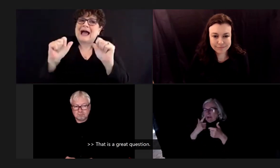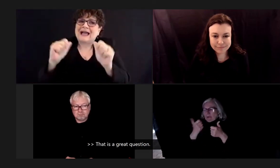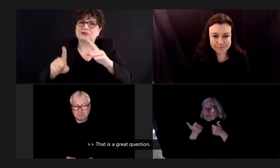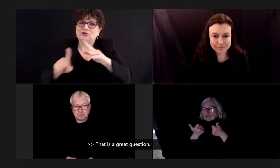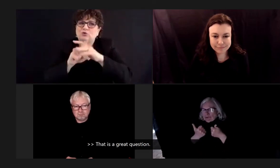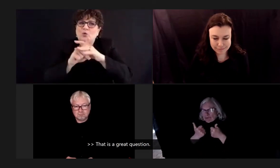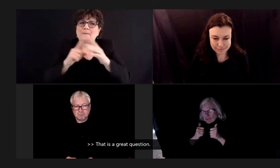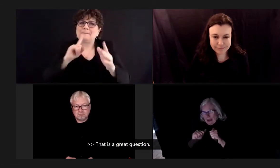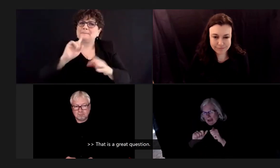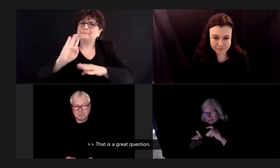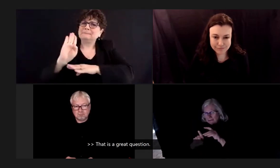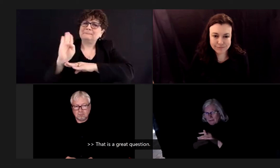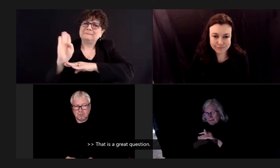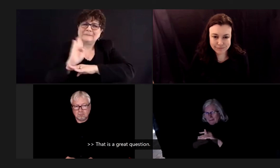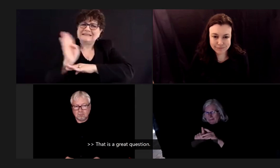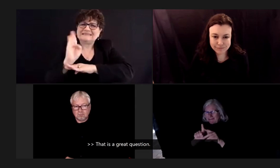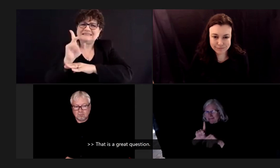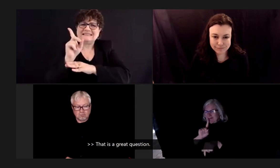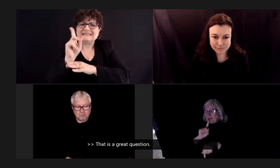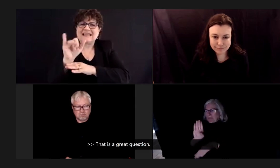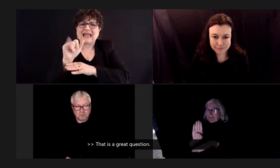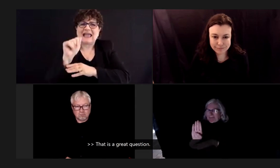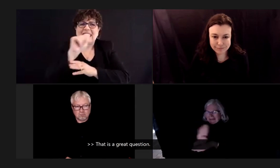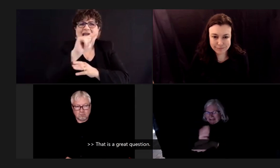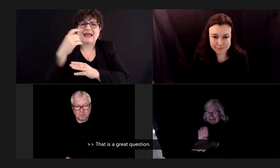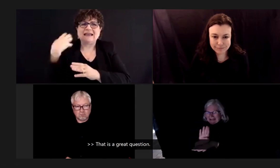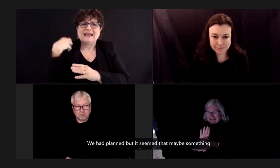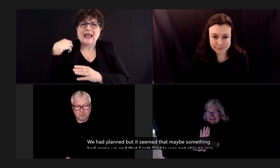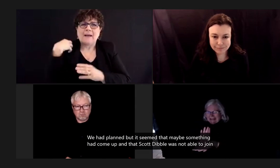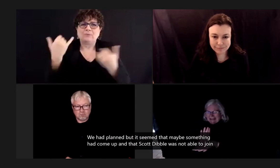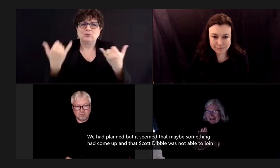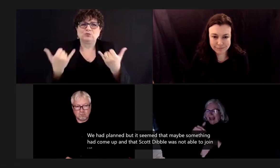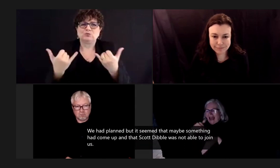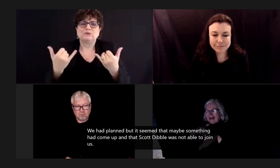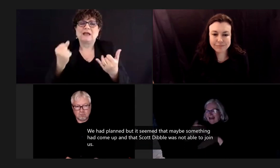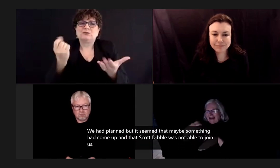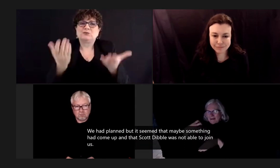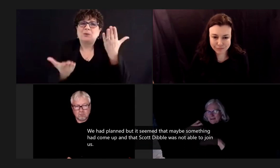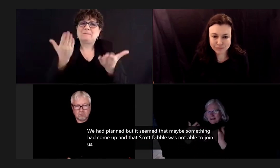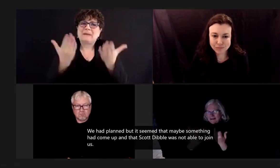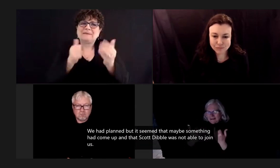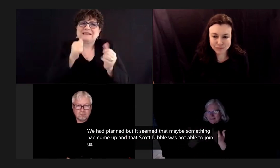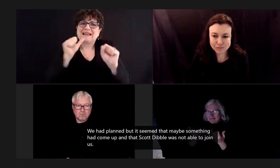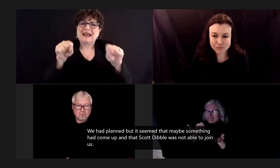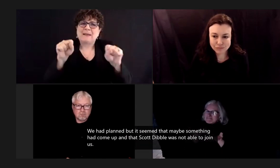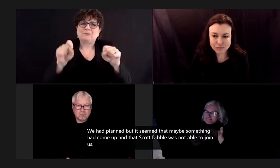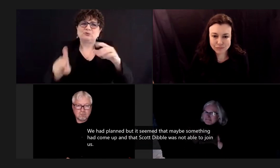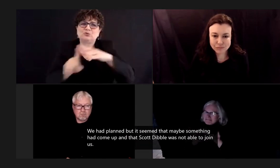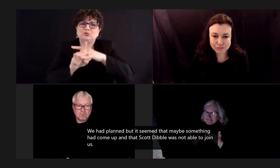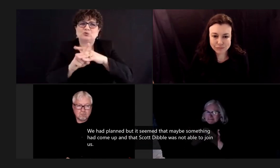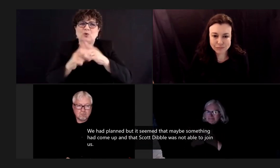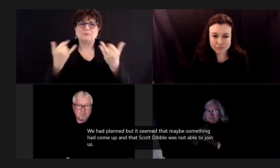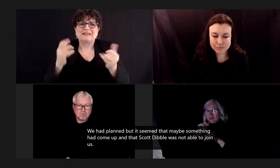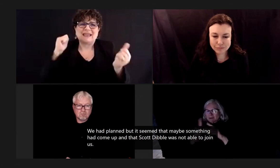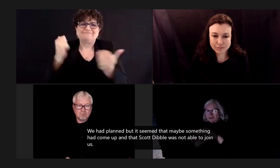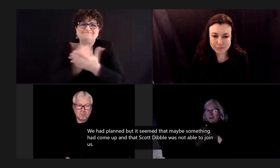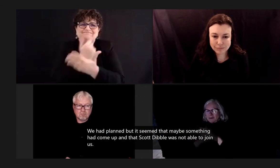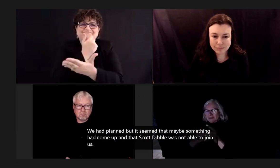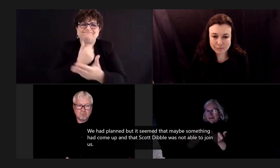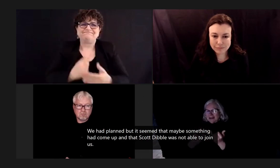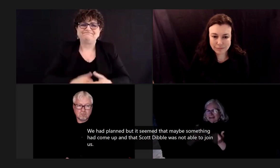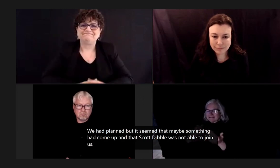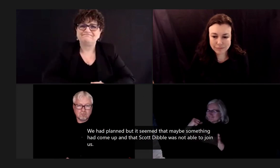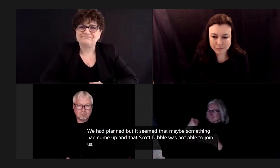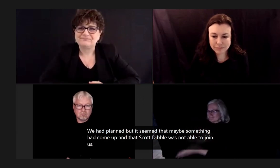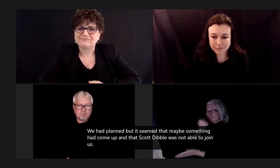Scott was on the list who was going to try to show up, but it seems it's a very busy day at the Capitol today, so maybe